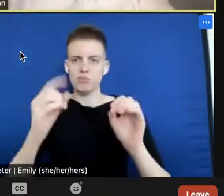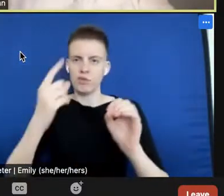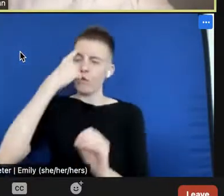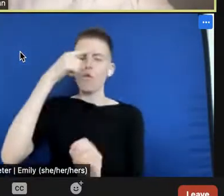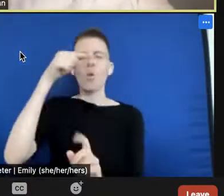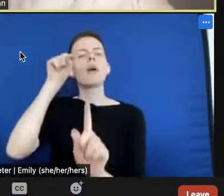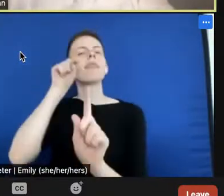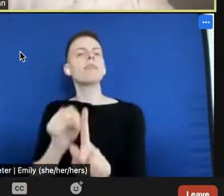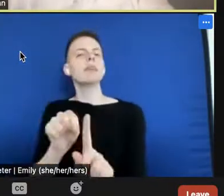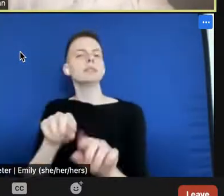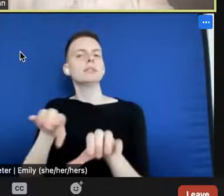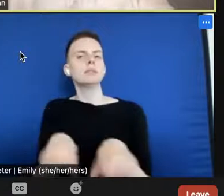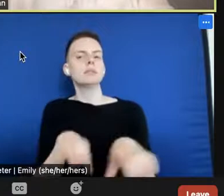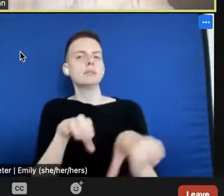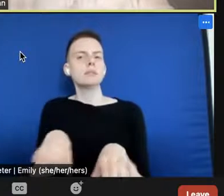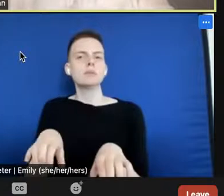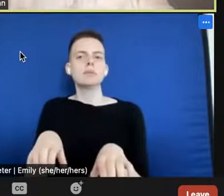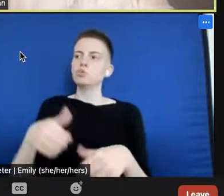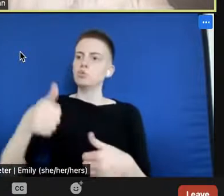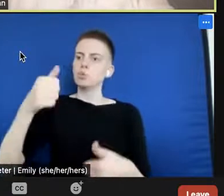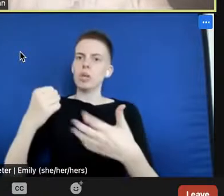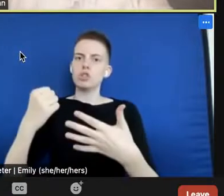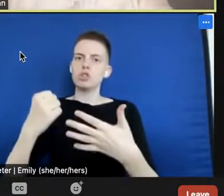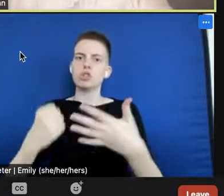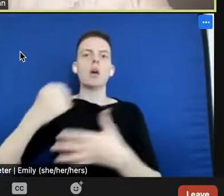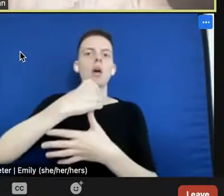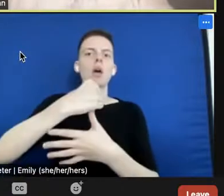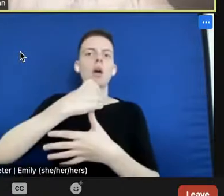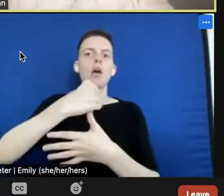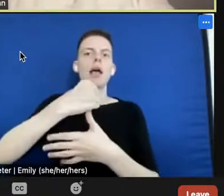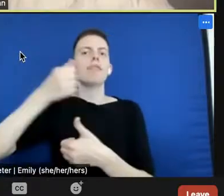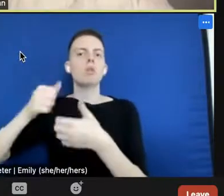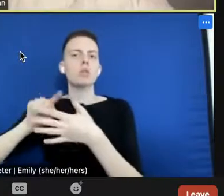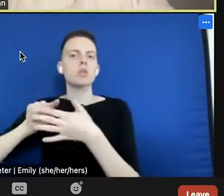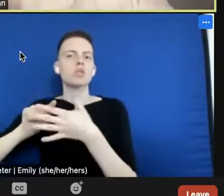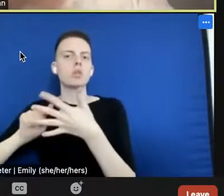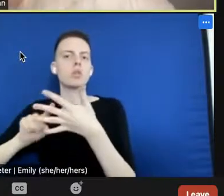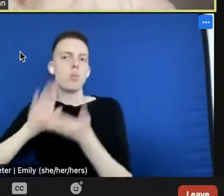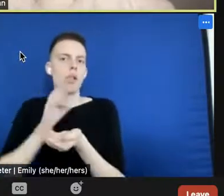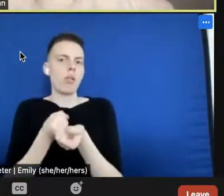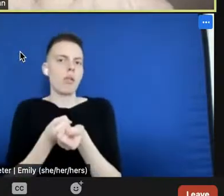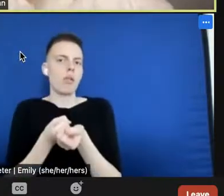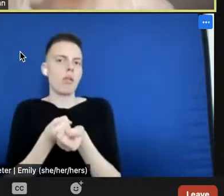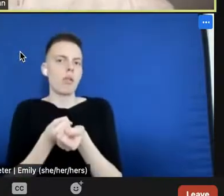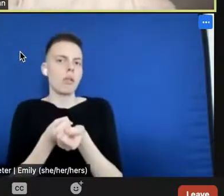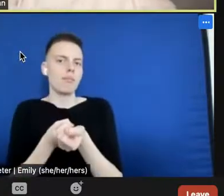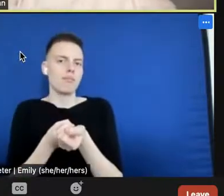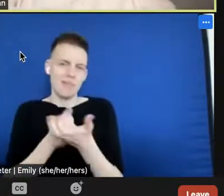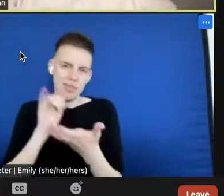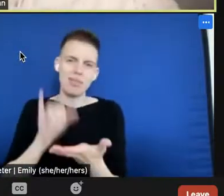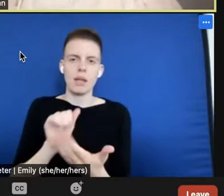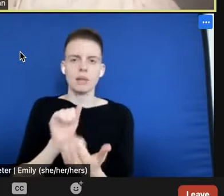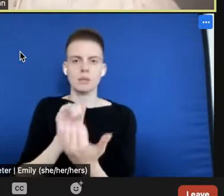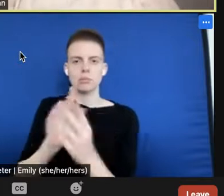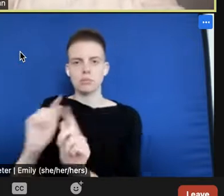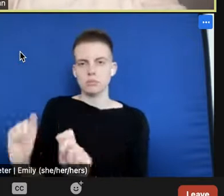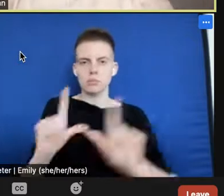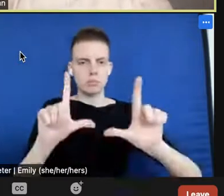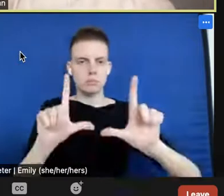activity, which one takes the lead and which ones are support. Okay,